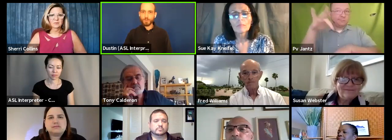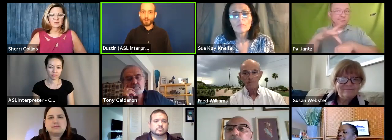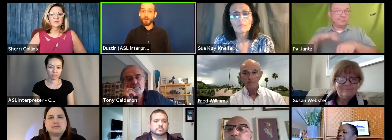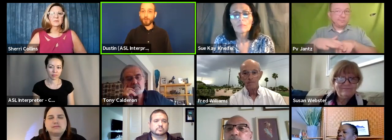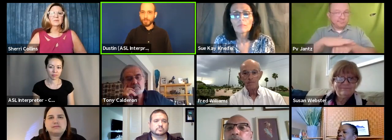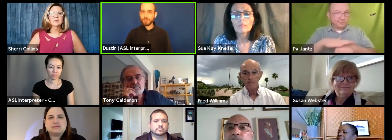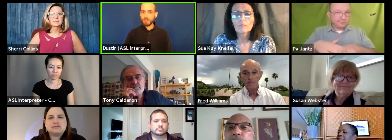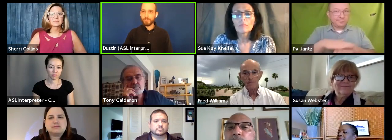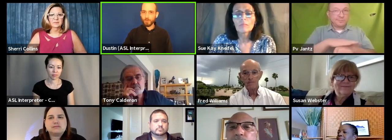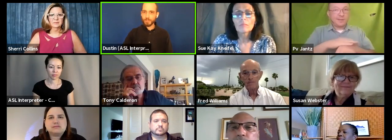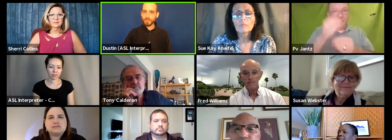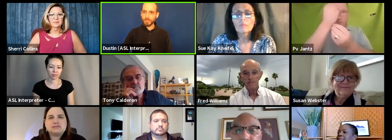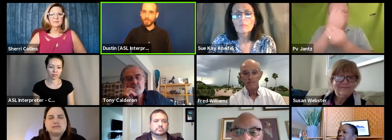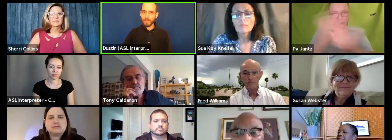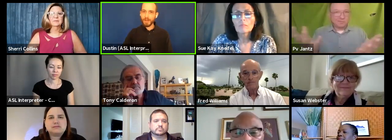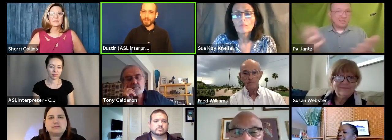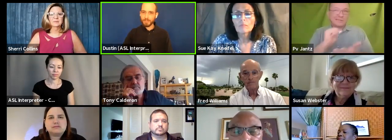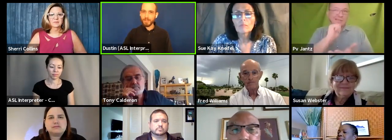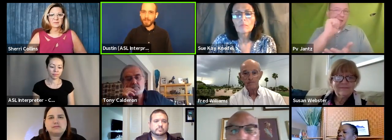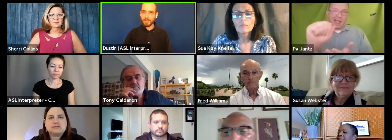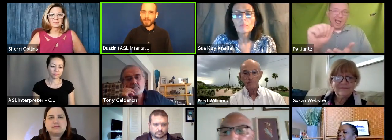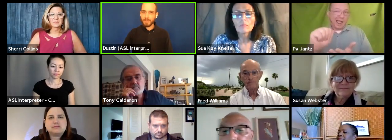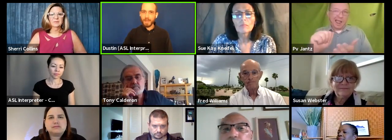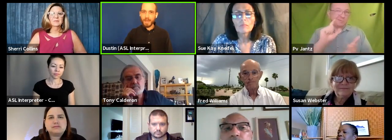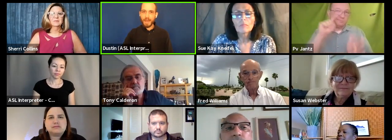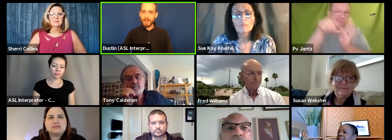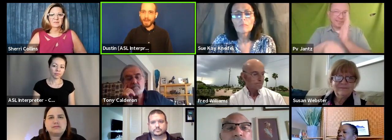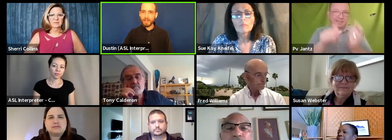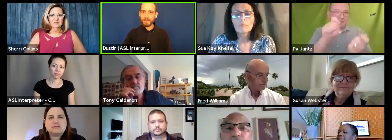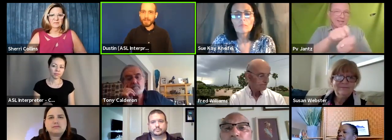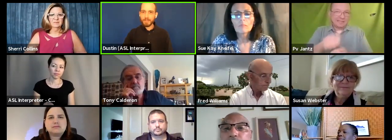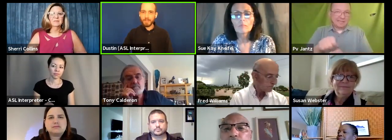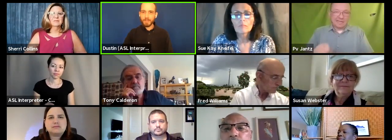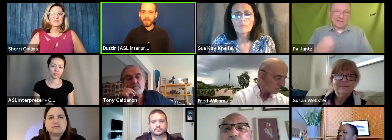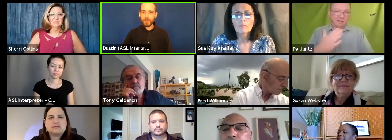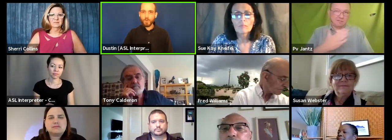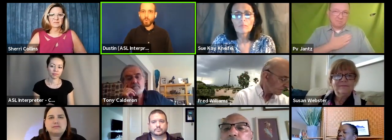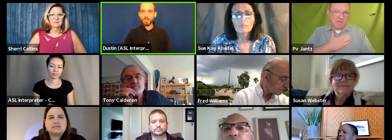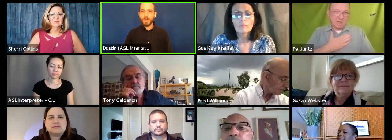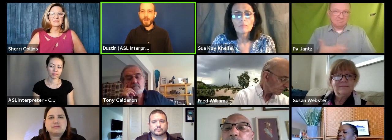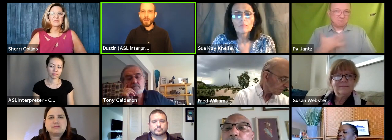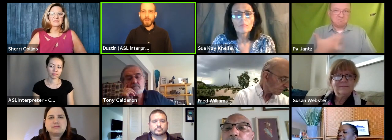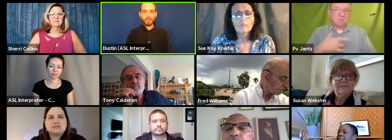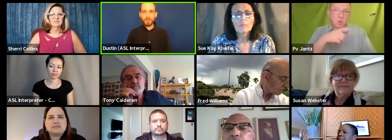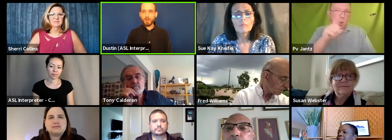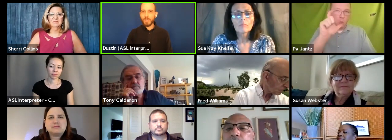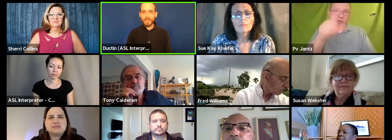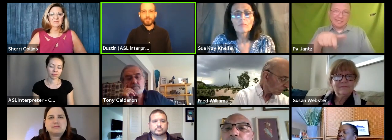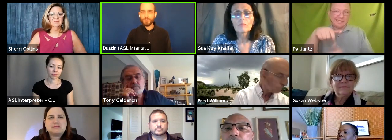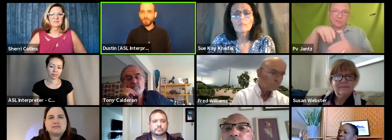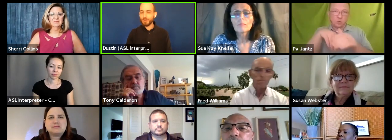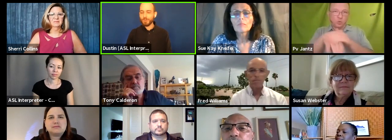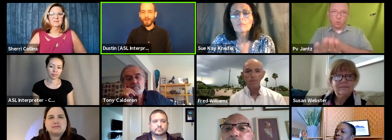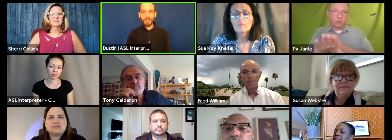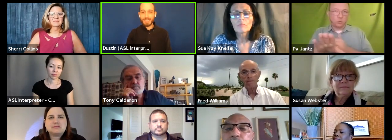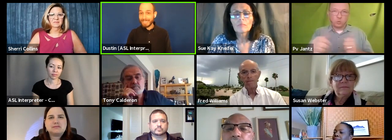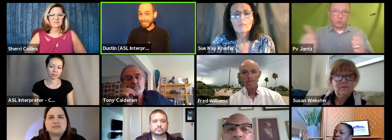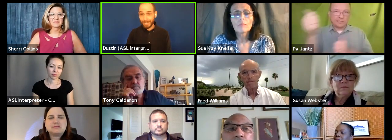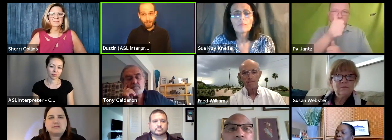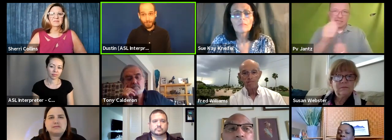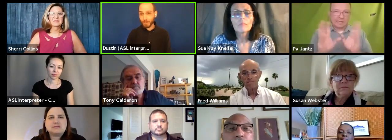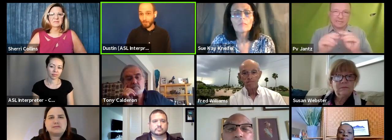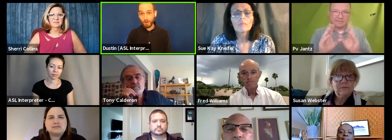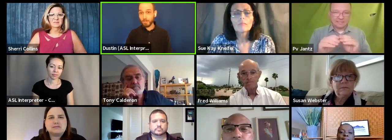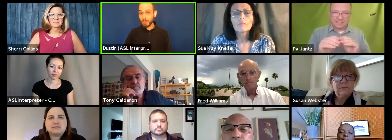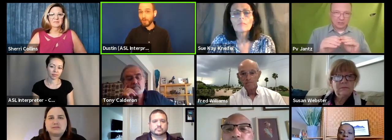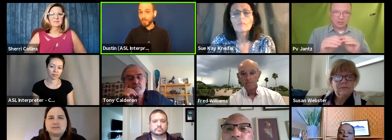turn it over to Curtis for discussion on that. And we're not going to be going into a lot of